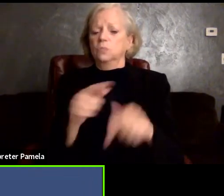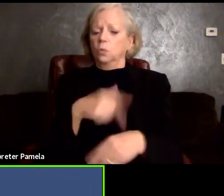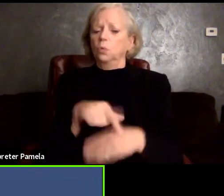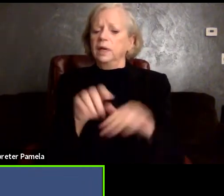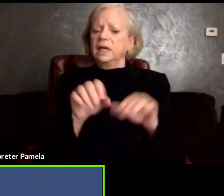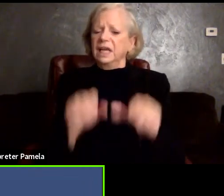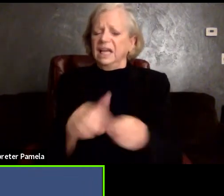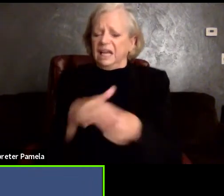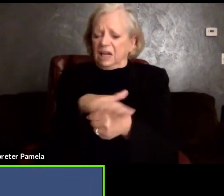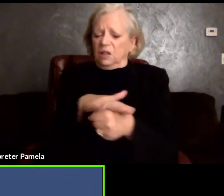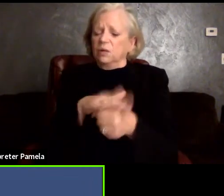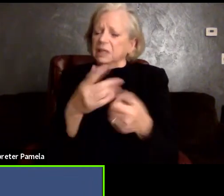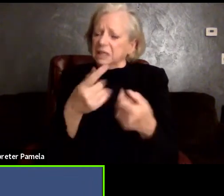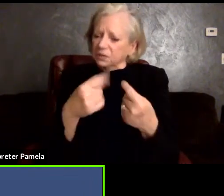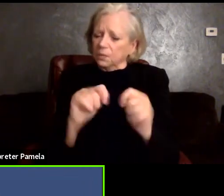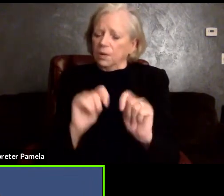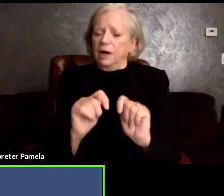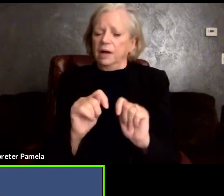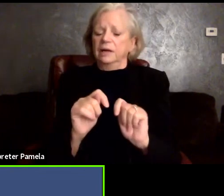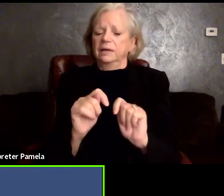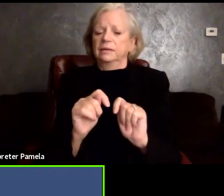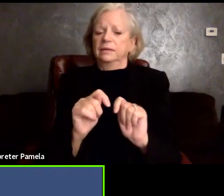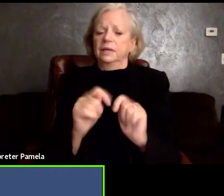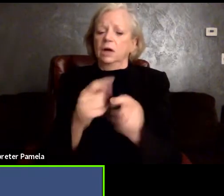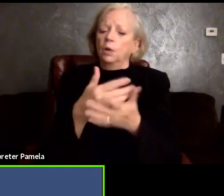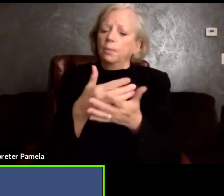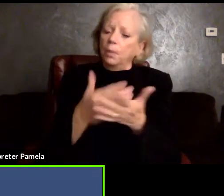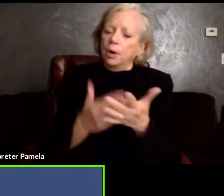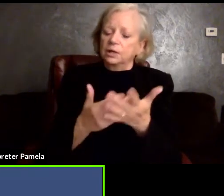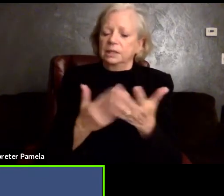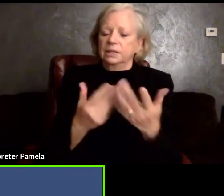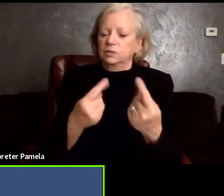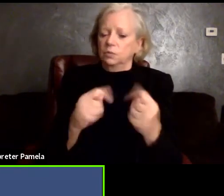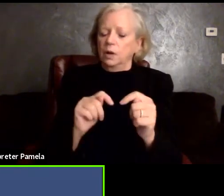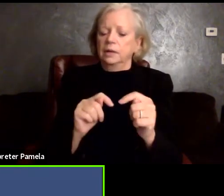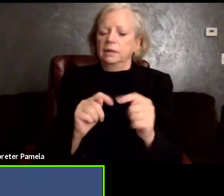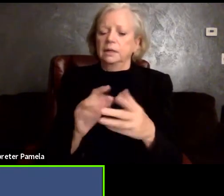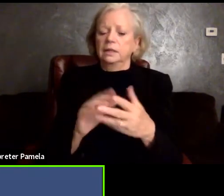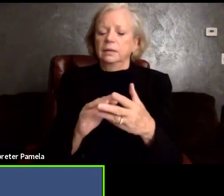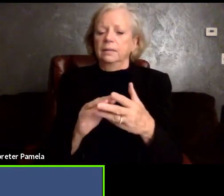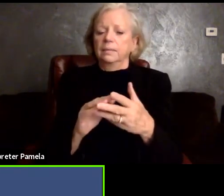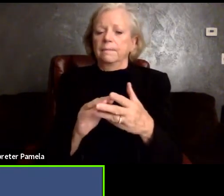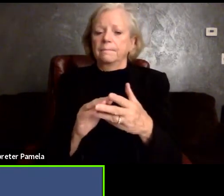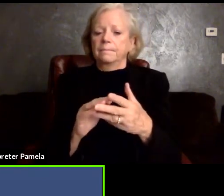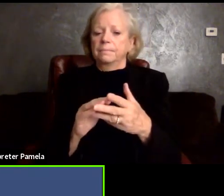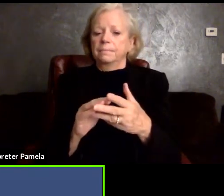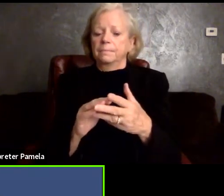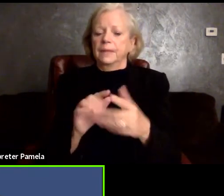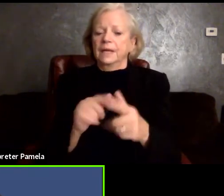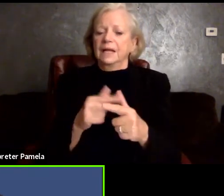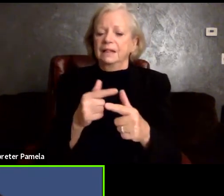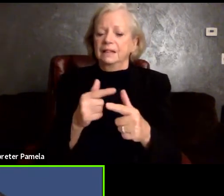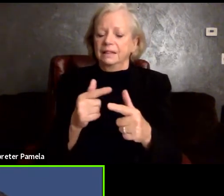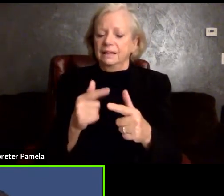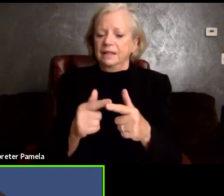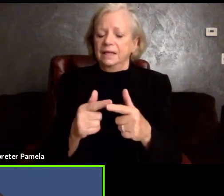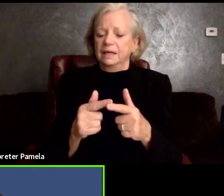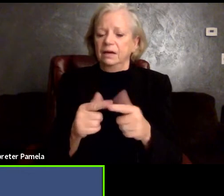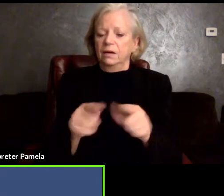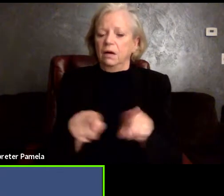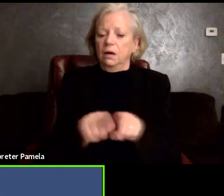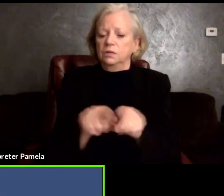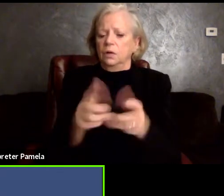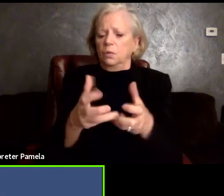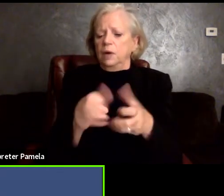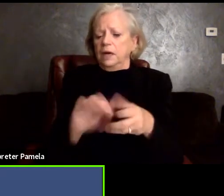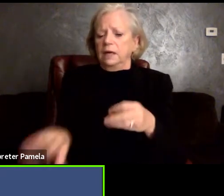that that at least partially get us there. And then the other thing is, I think, you